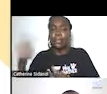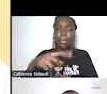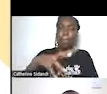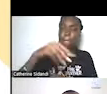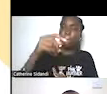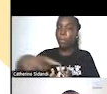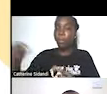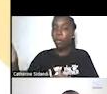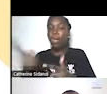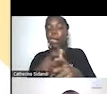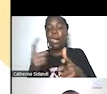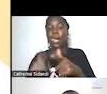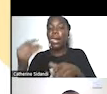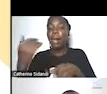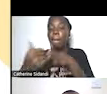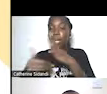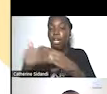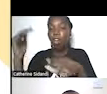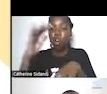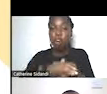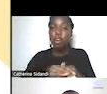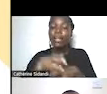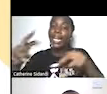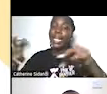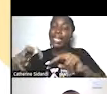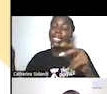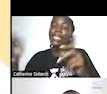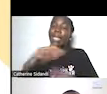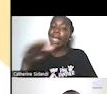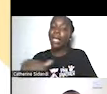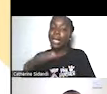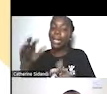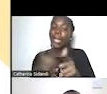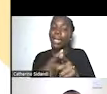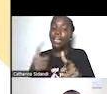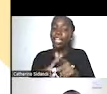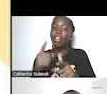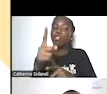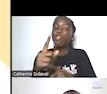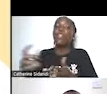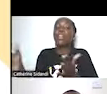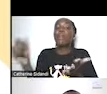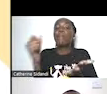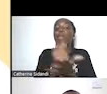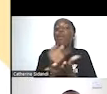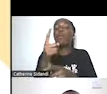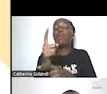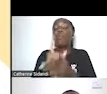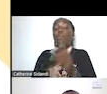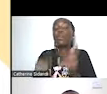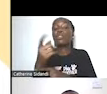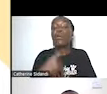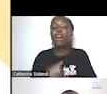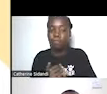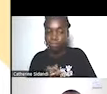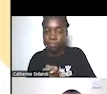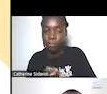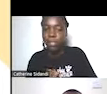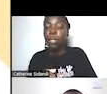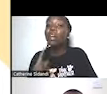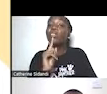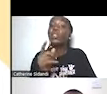have built from the predictive analytics side and then use them here. Then now you can deploy what you have. So deployment here is the same as we're